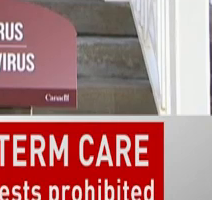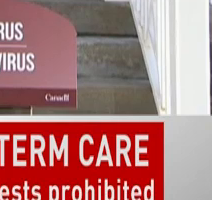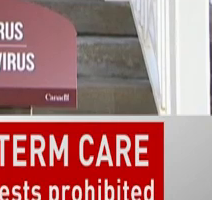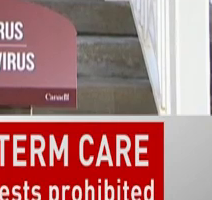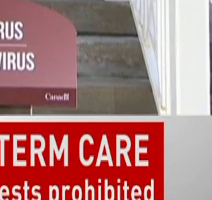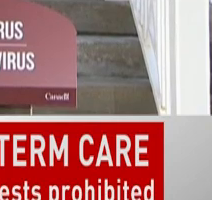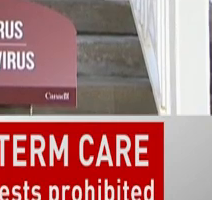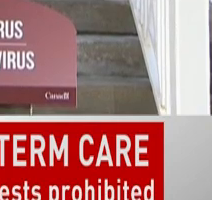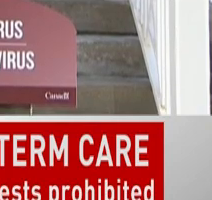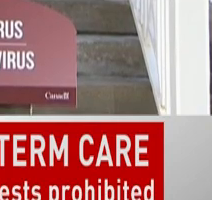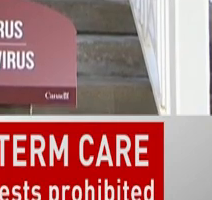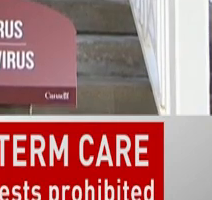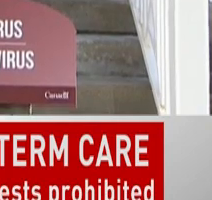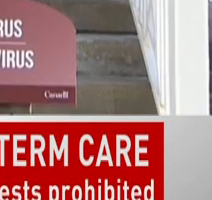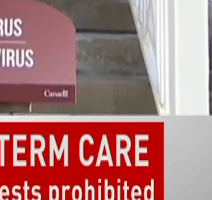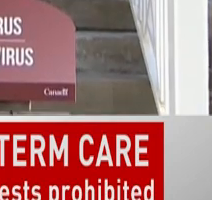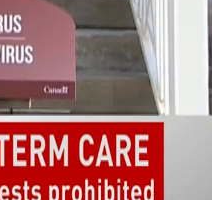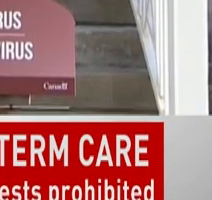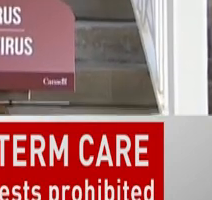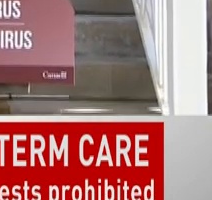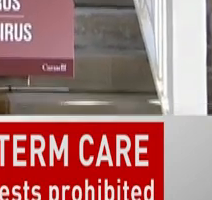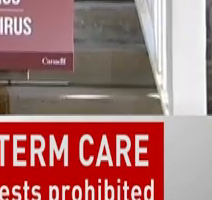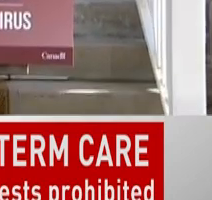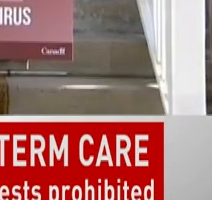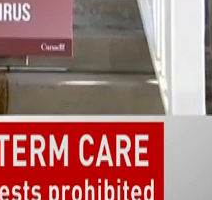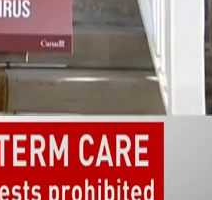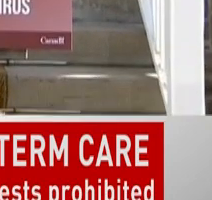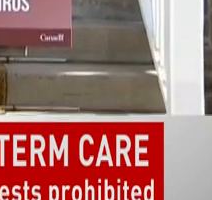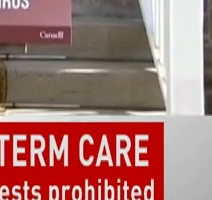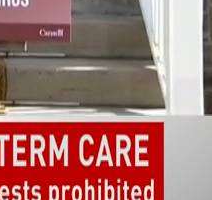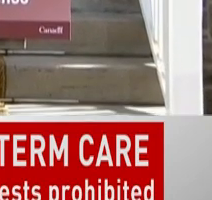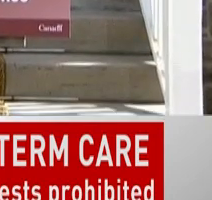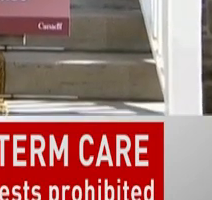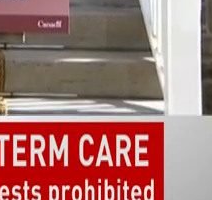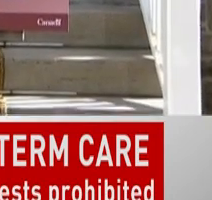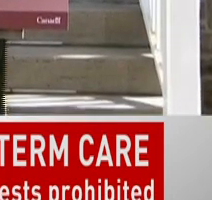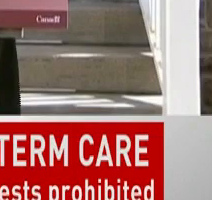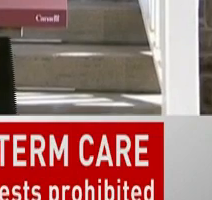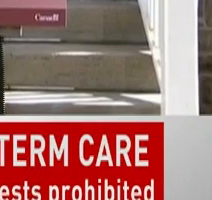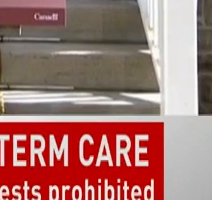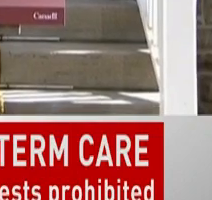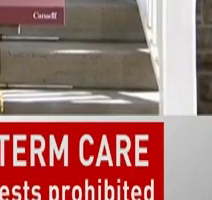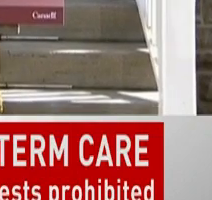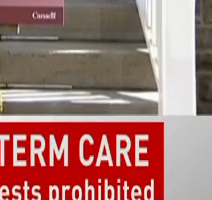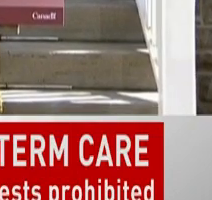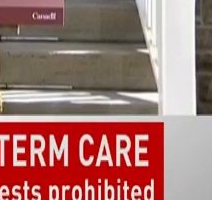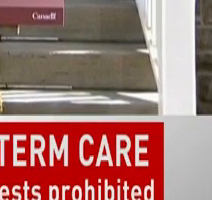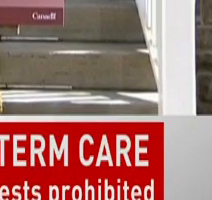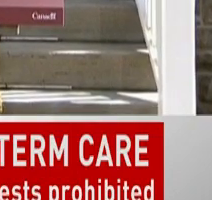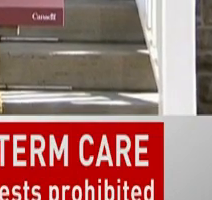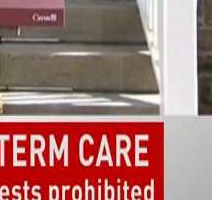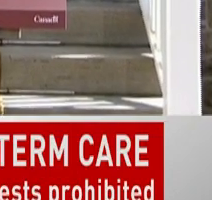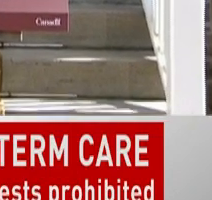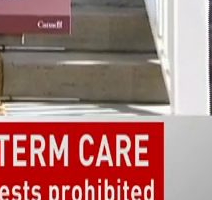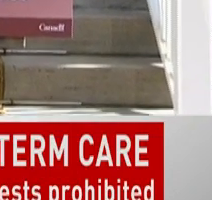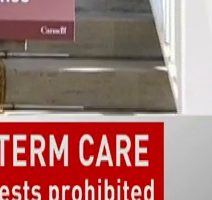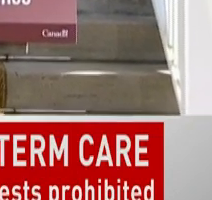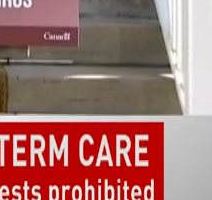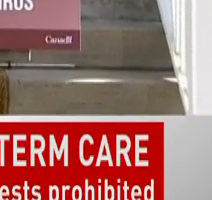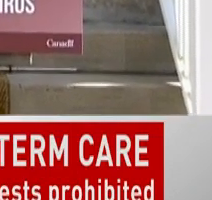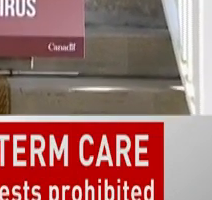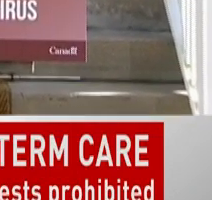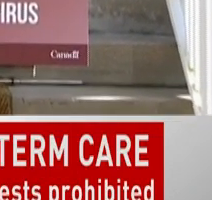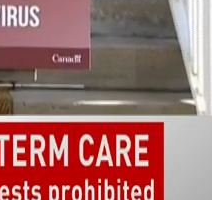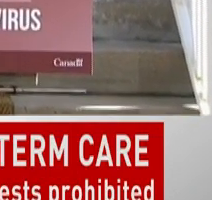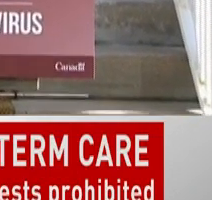that contact with your parents, because it does help all around. Yeah. Heather, the Prime Minister's coming. Why don't you say hi to your mom for us? Thank you, and hang